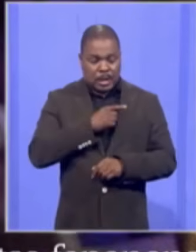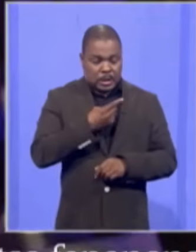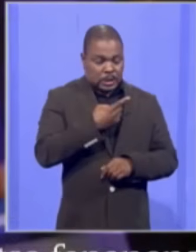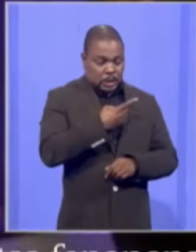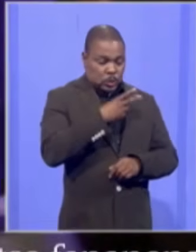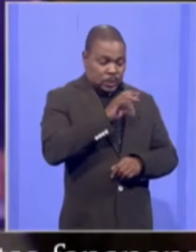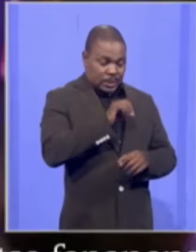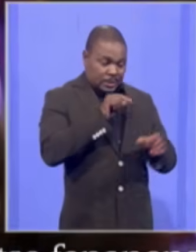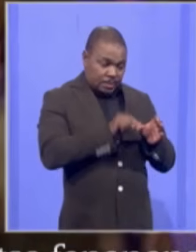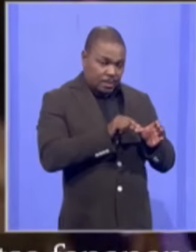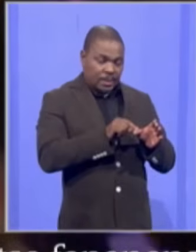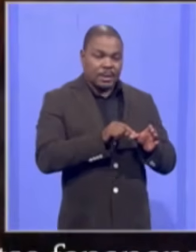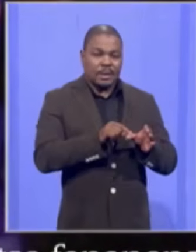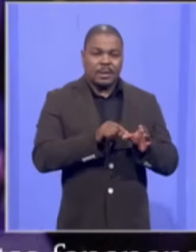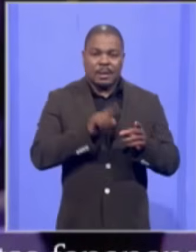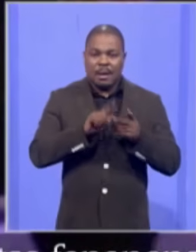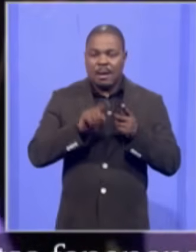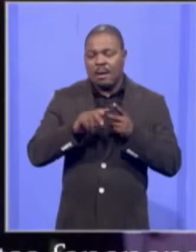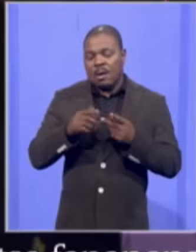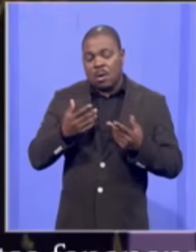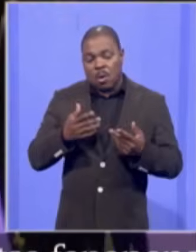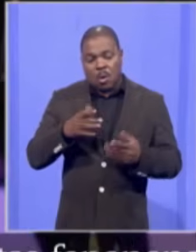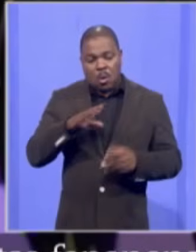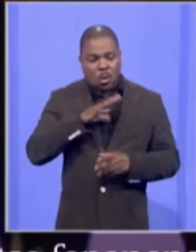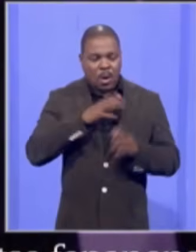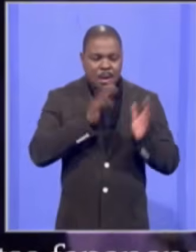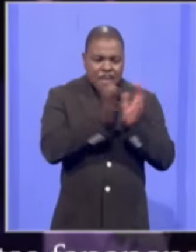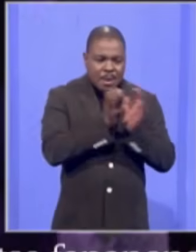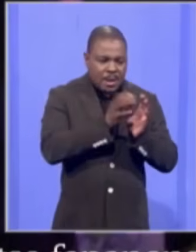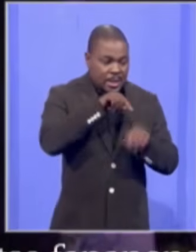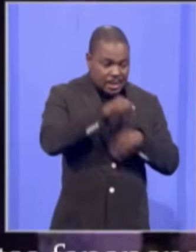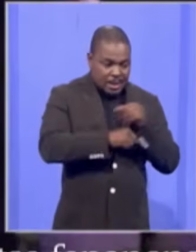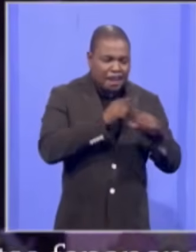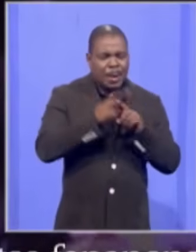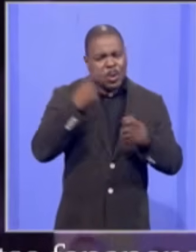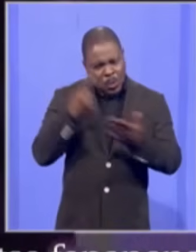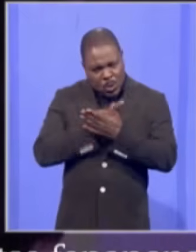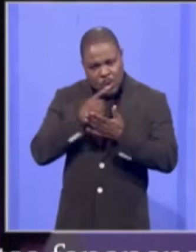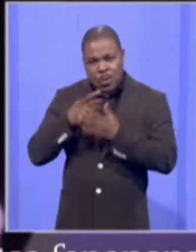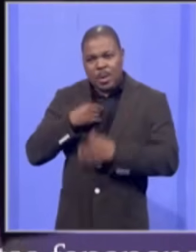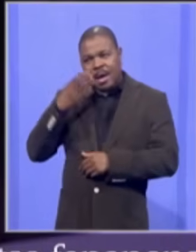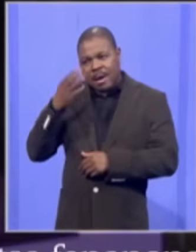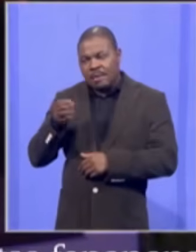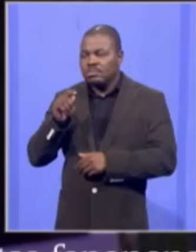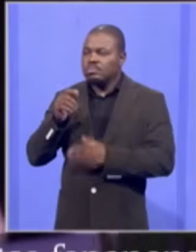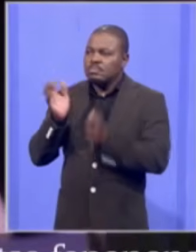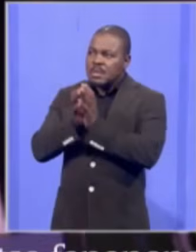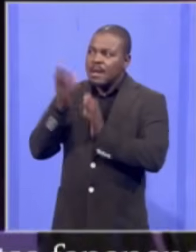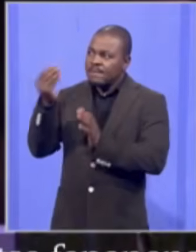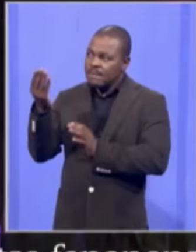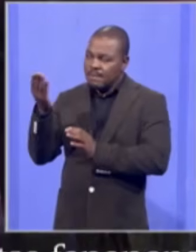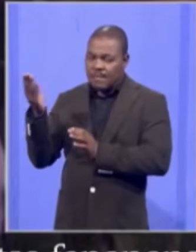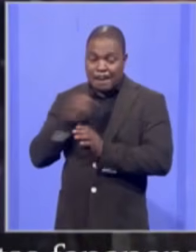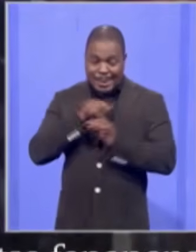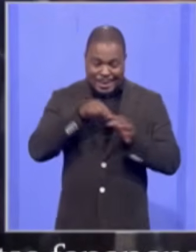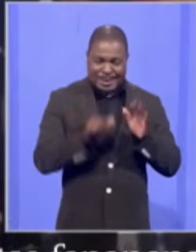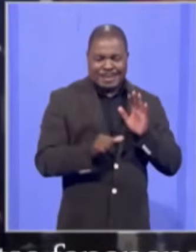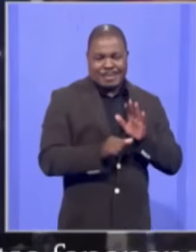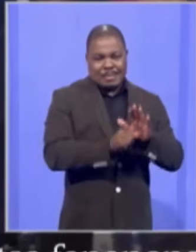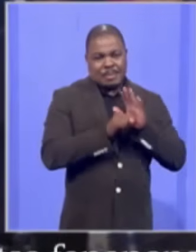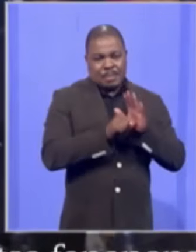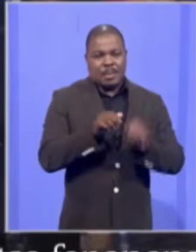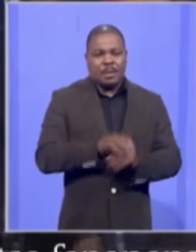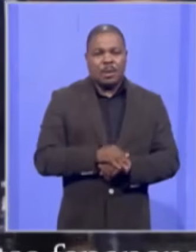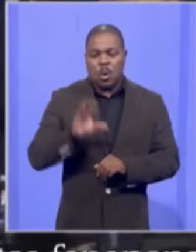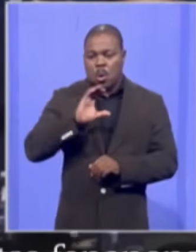G20, there's really critical meetings this year. We know we always have financing for development conference, but this is a seminal one. Yeah. This COP as